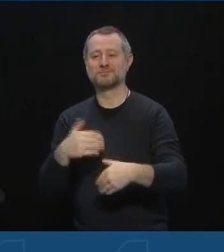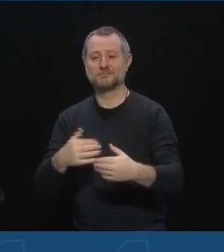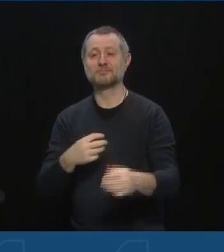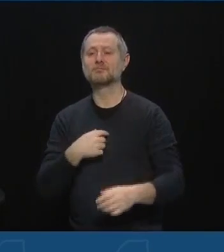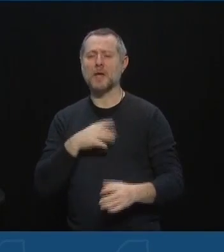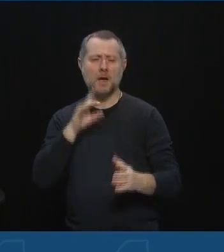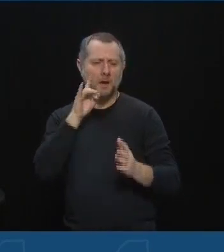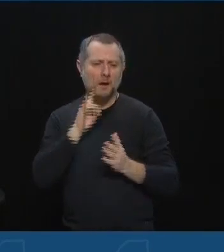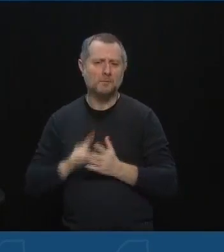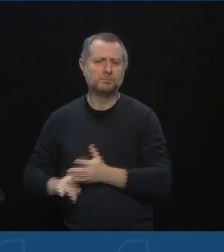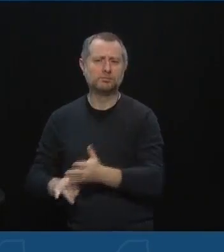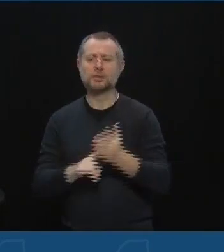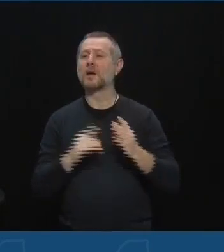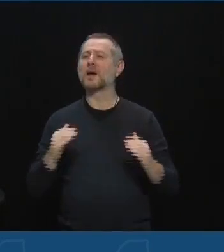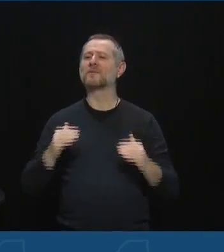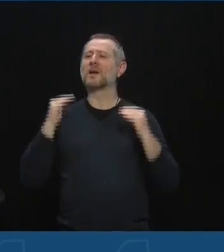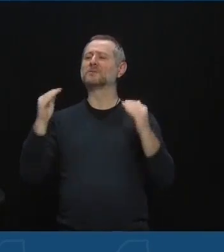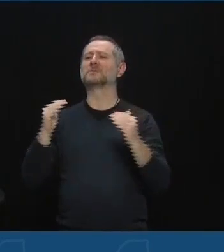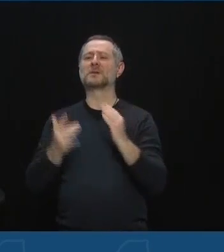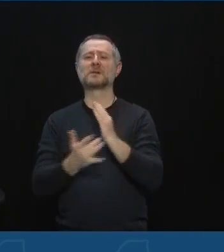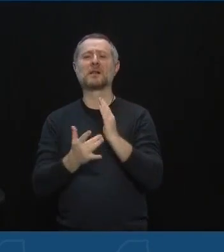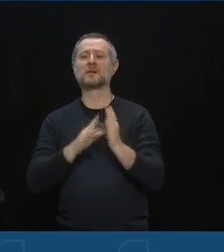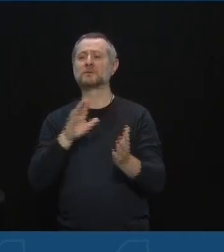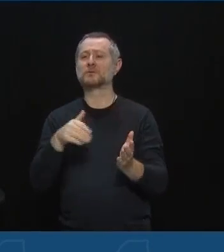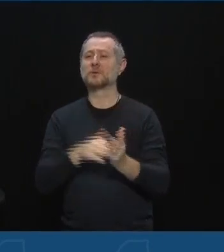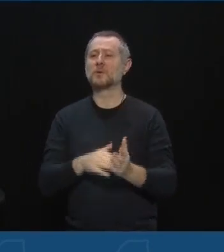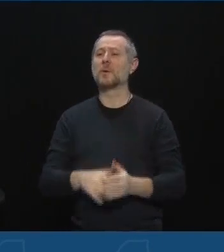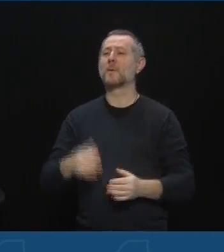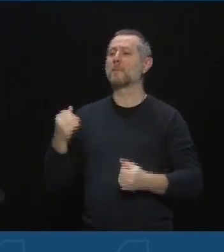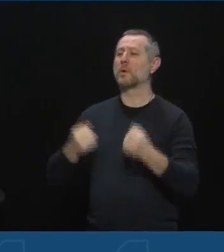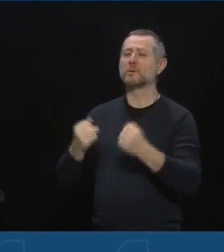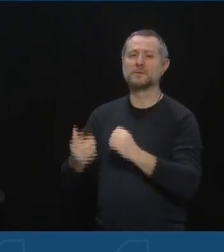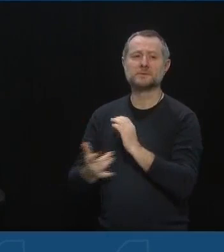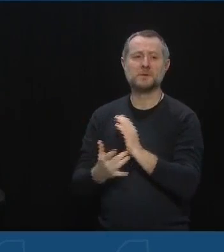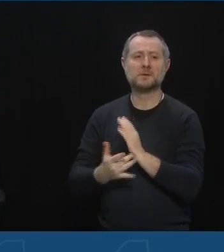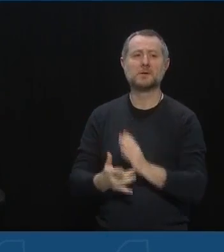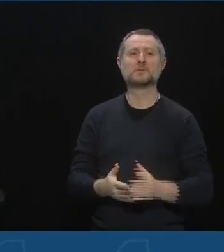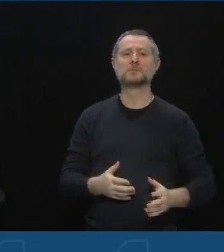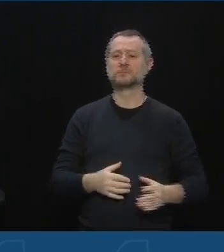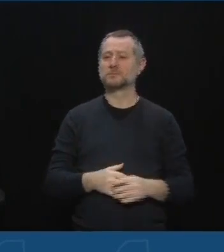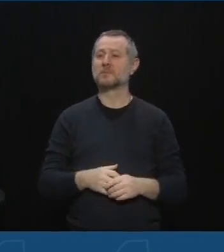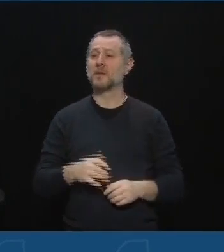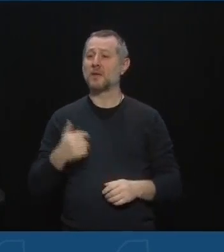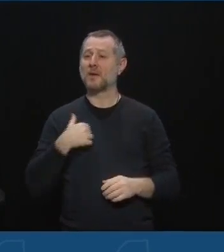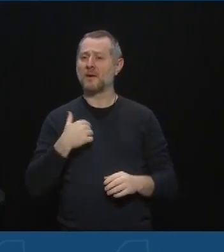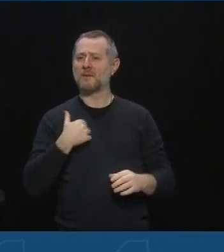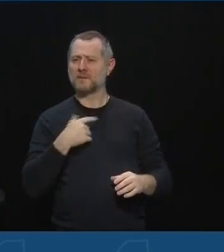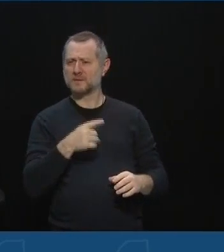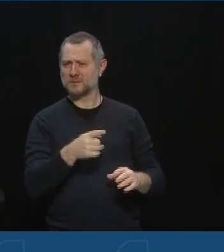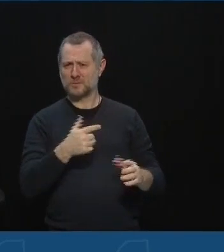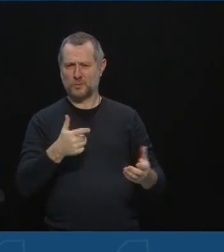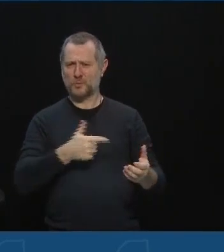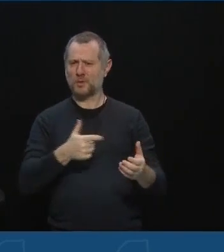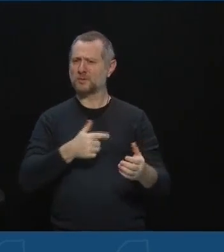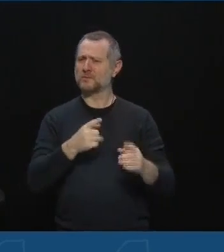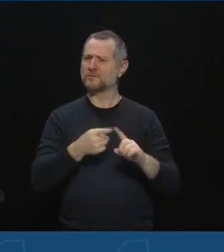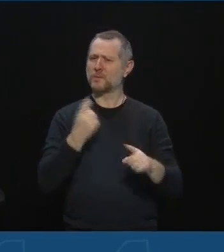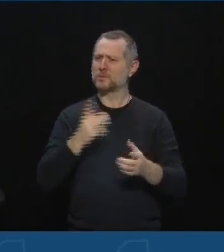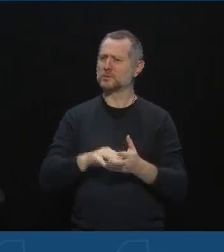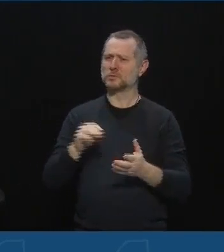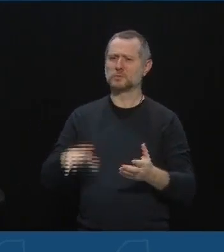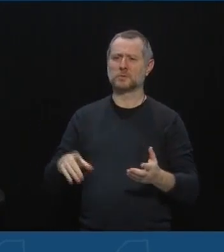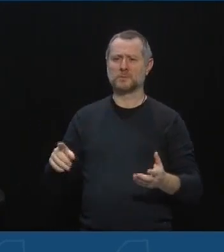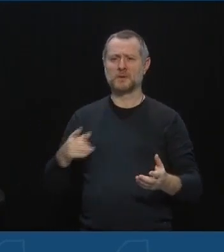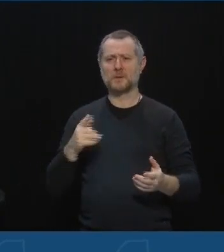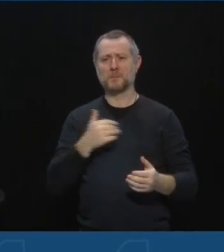Technology Center, the Automotive Tech Center. I had a chance, in fact, I have a piece of a welded material from MCC students when I was a member